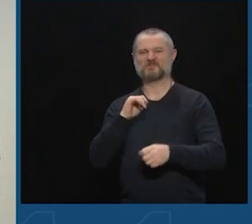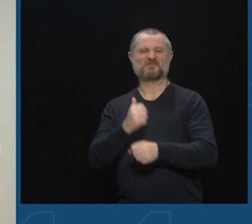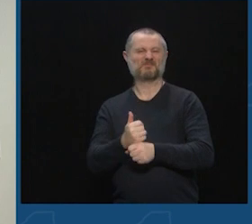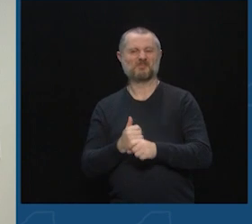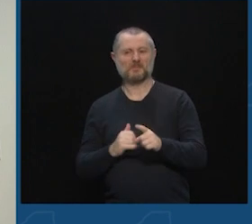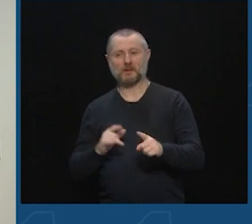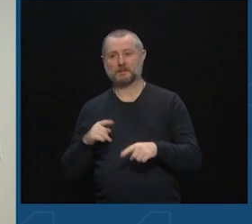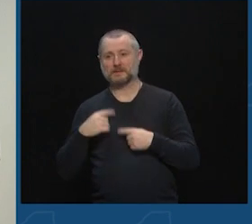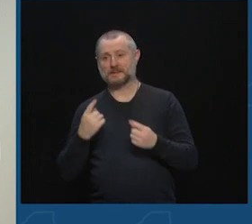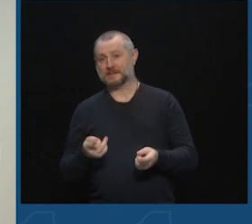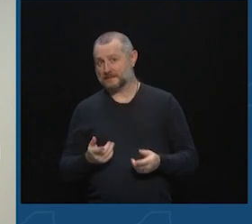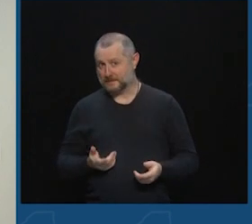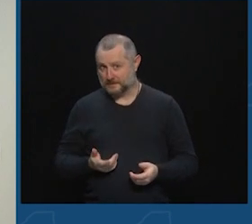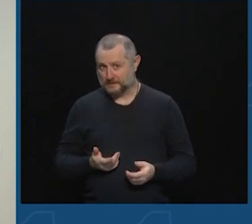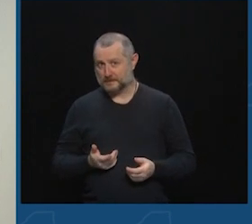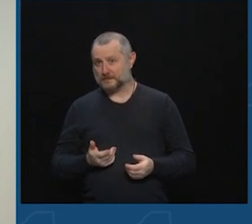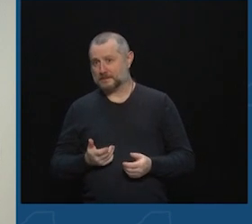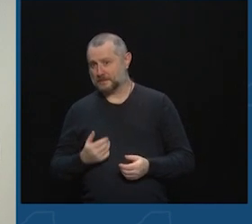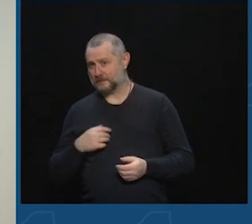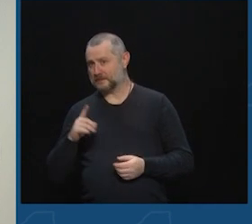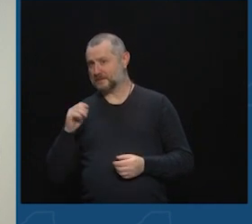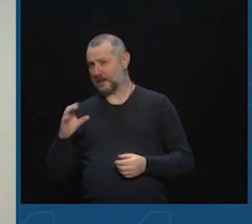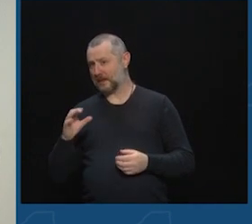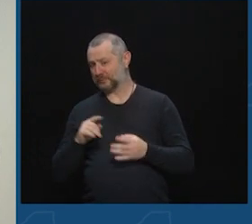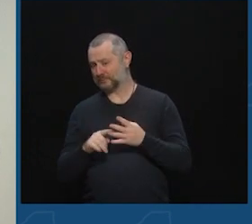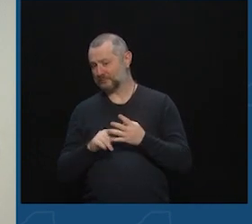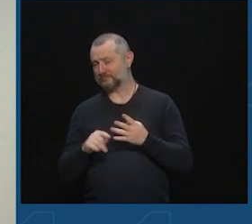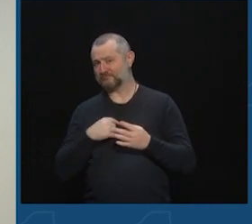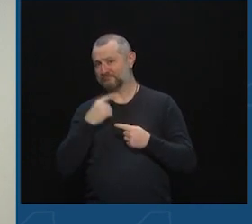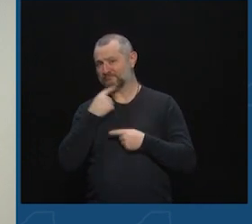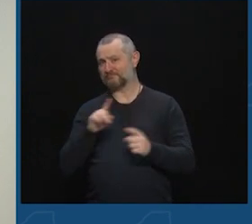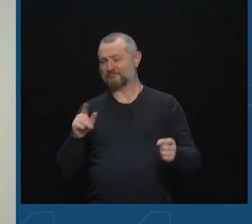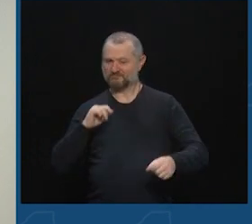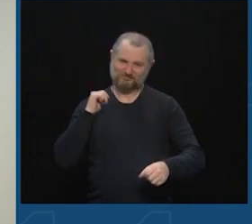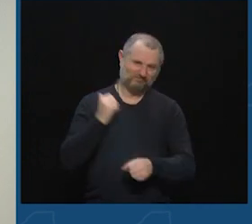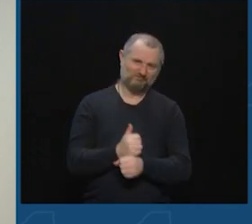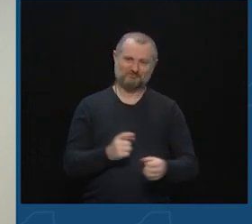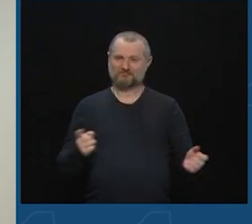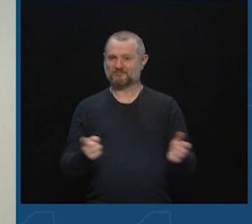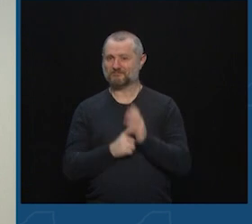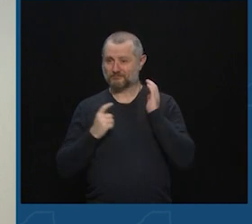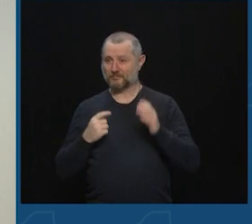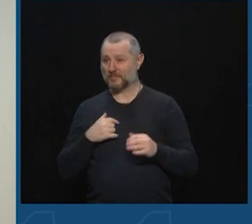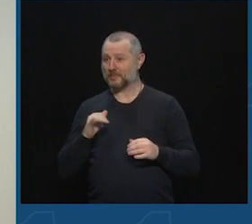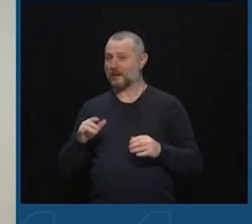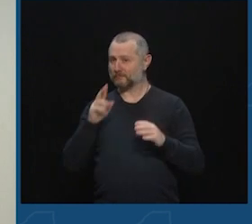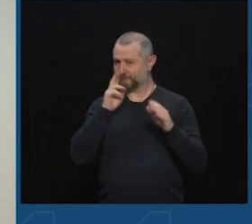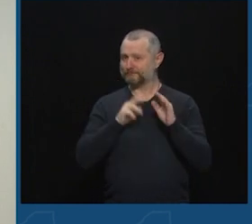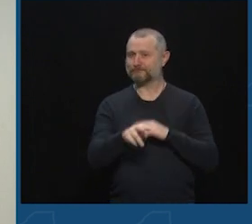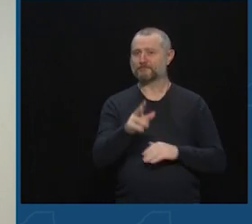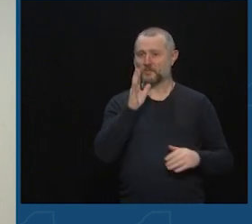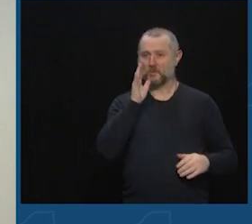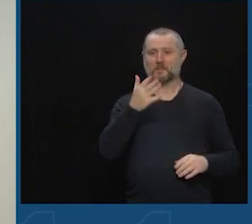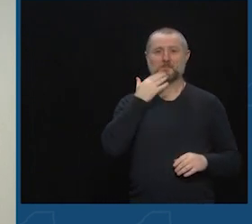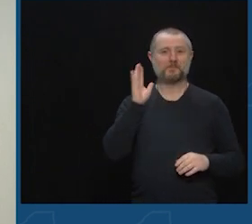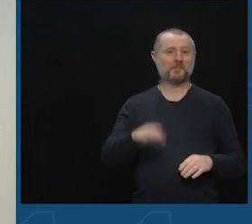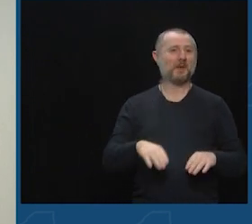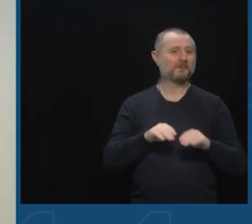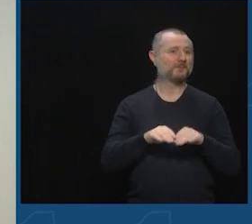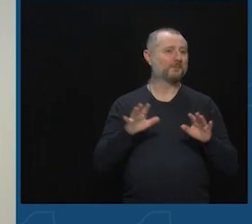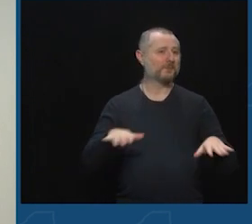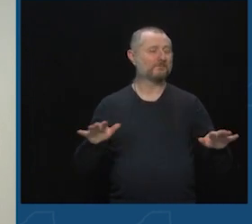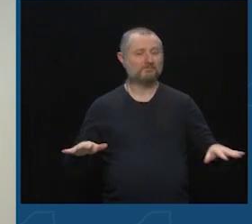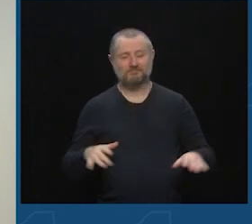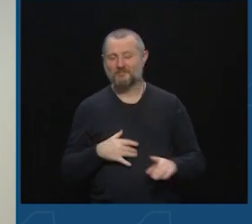since early to mid-December, when we first saw the early signs that this Omicron could be wildly contagious,